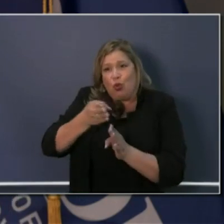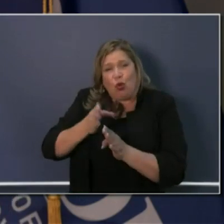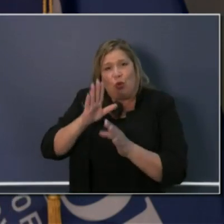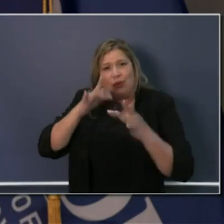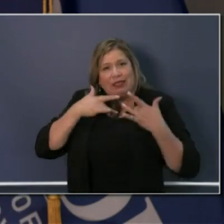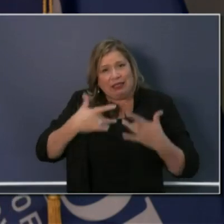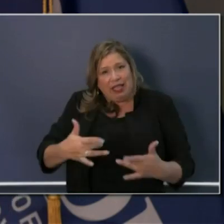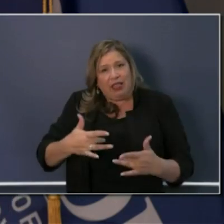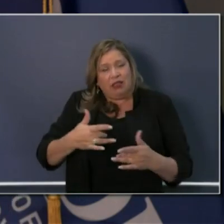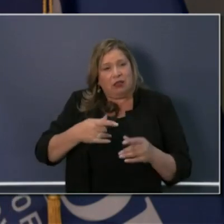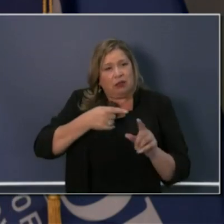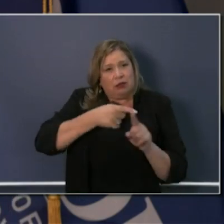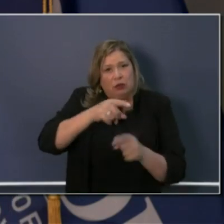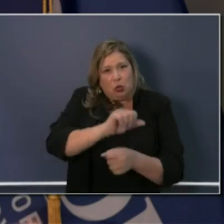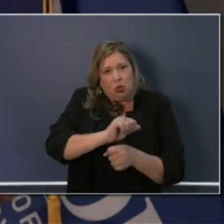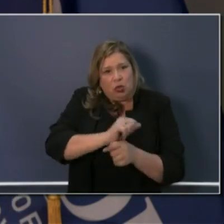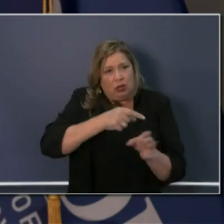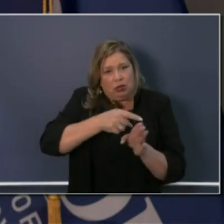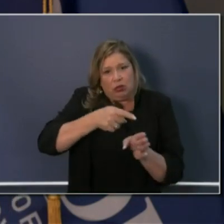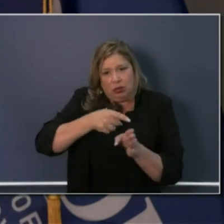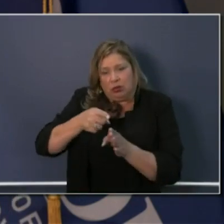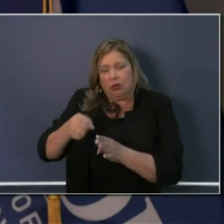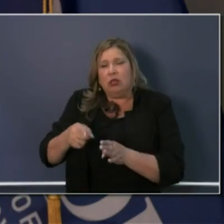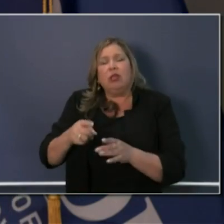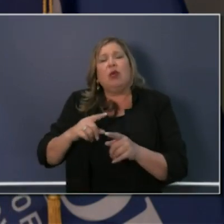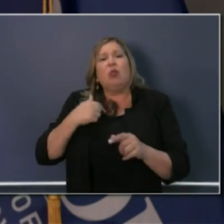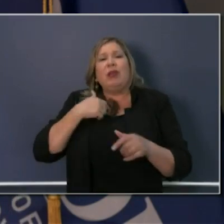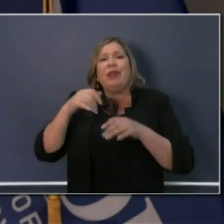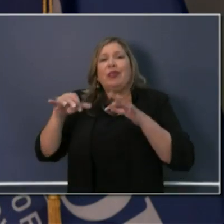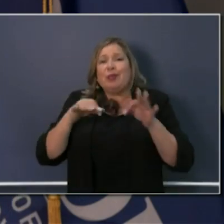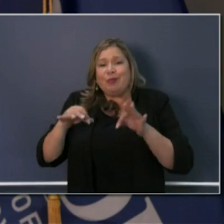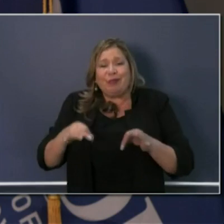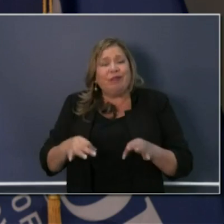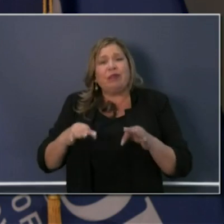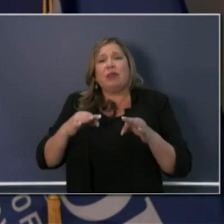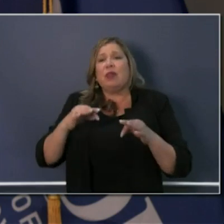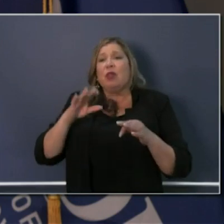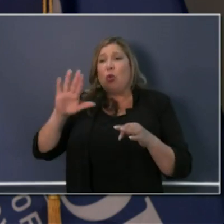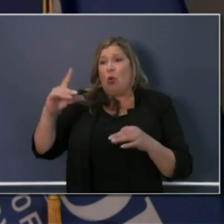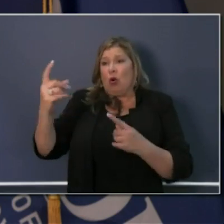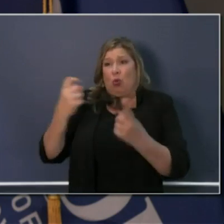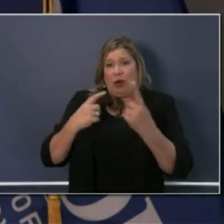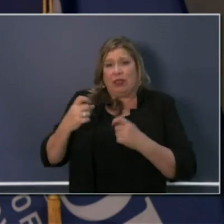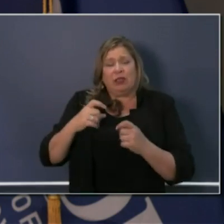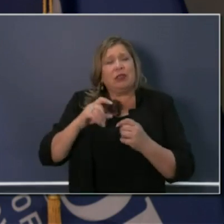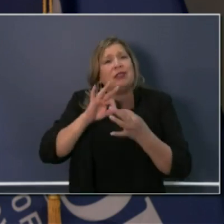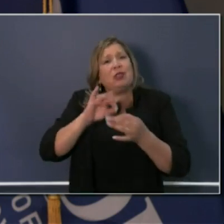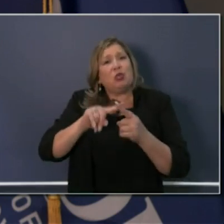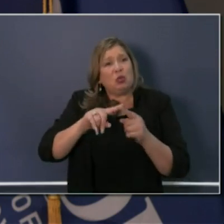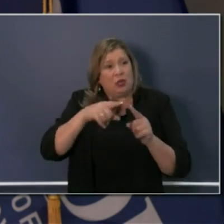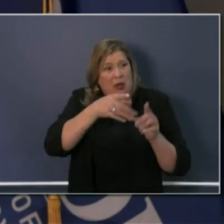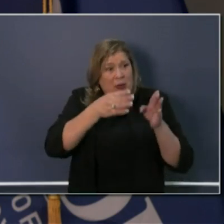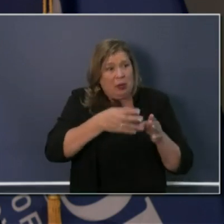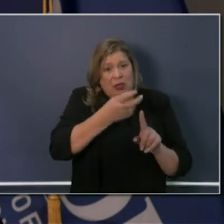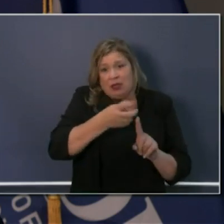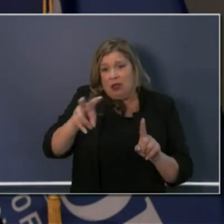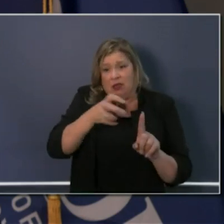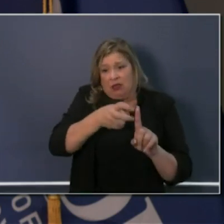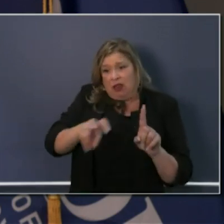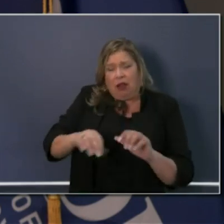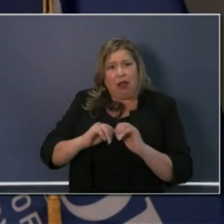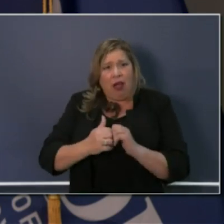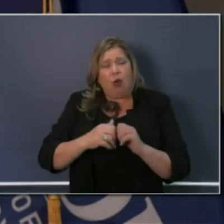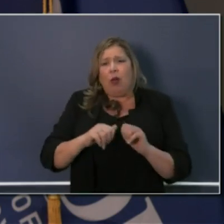of steps we have taken today that go to your point and to your question. And I assure you there'll be many other steps in the next days and